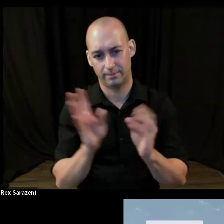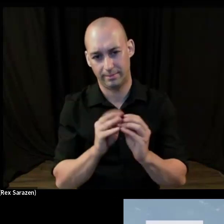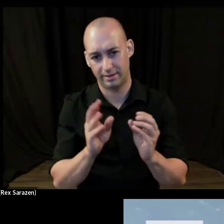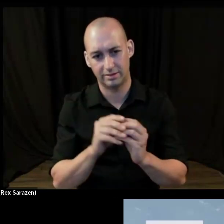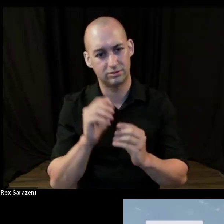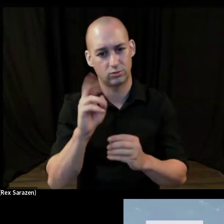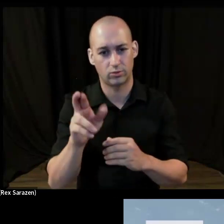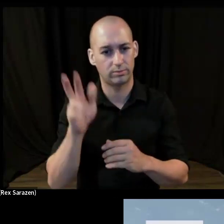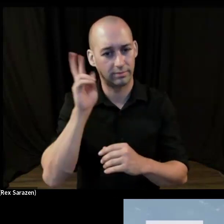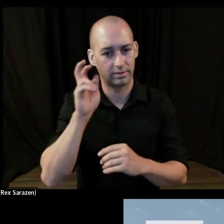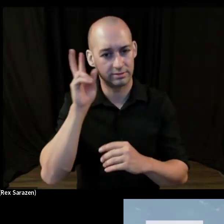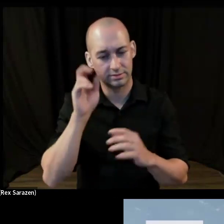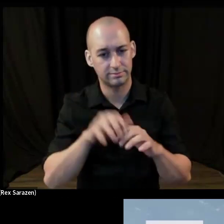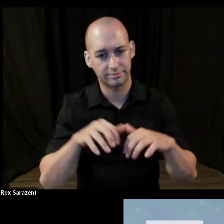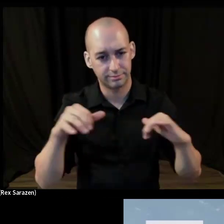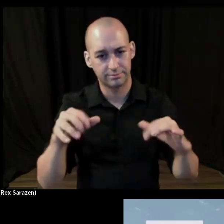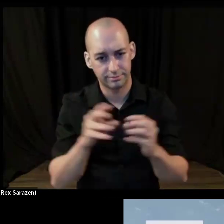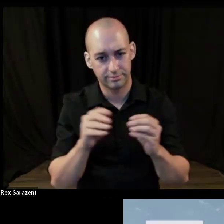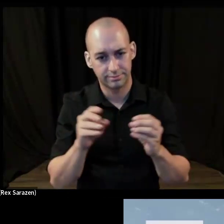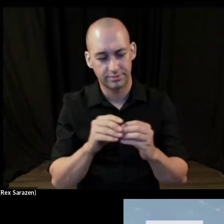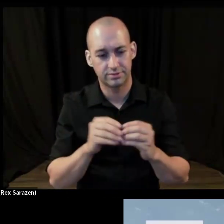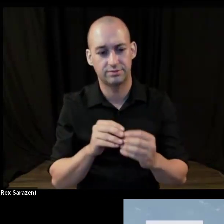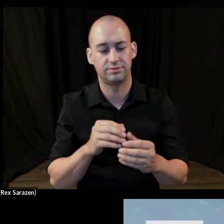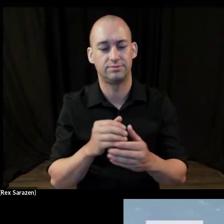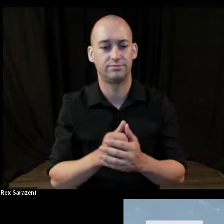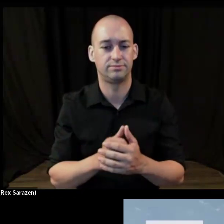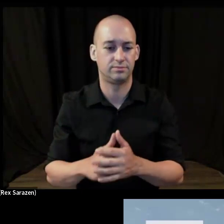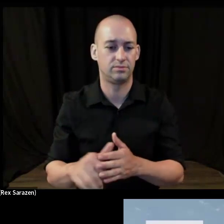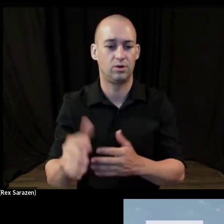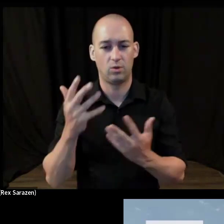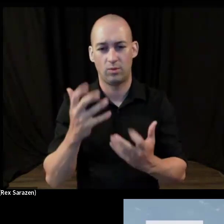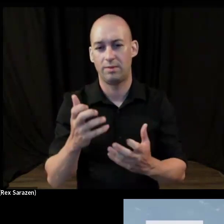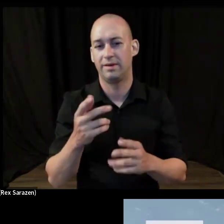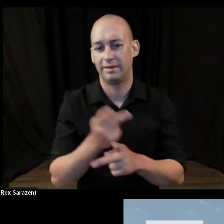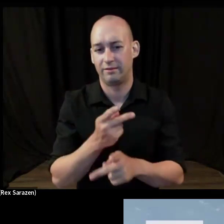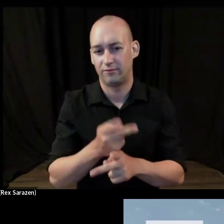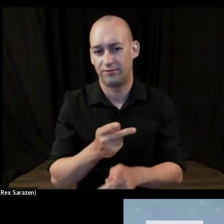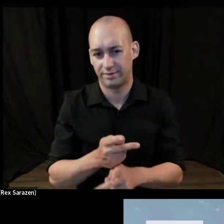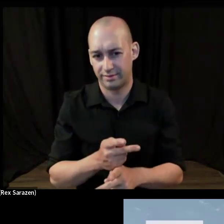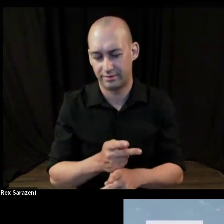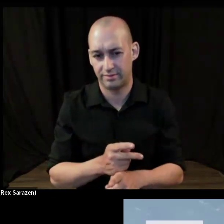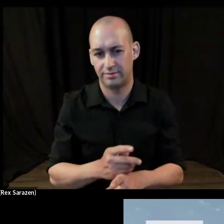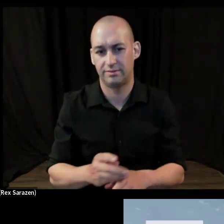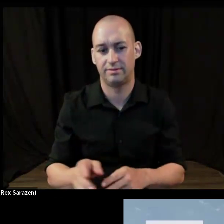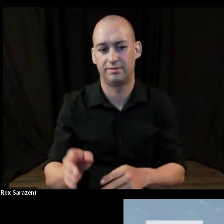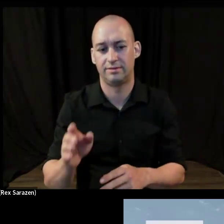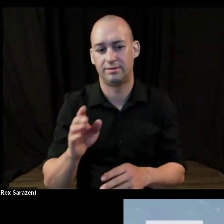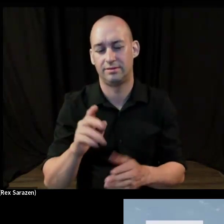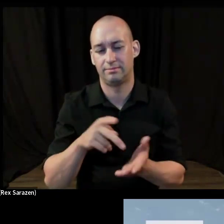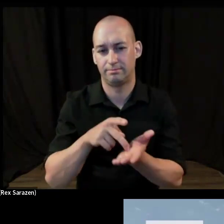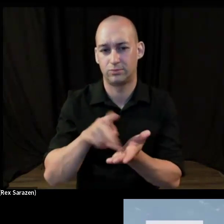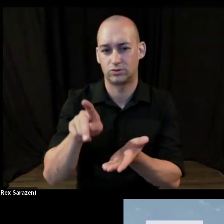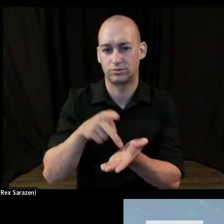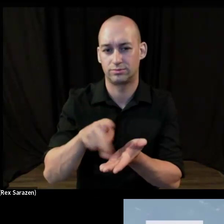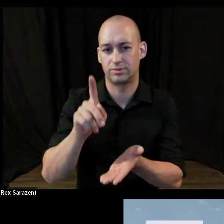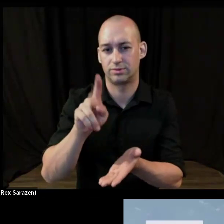listening sessions to discuss this. You know, we want to be careful as to, like, you know, being prescriptive and,